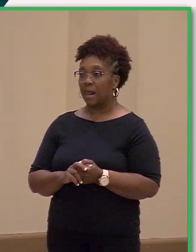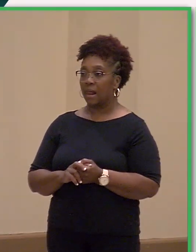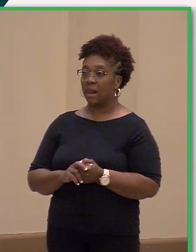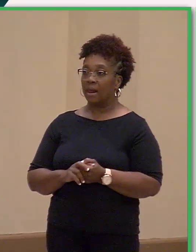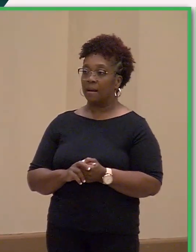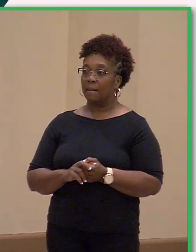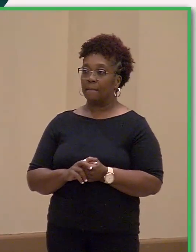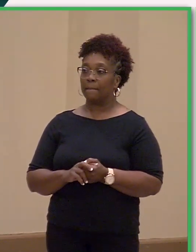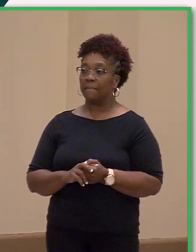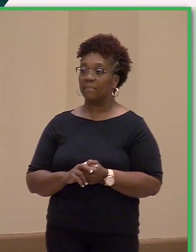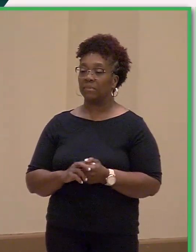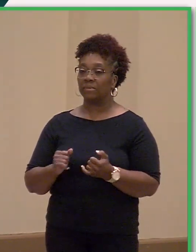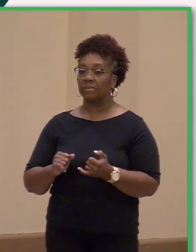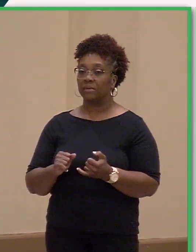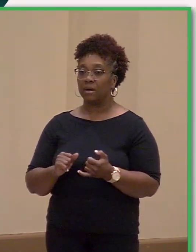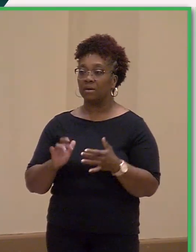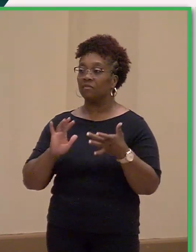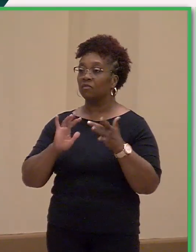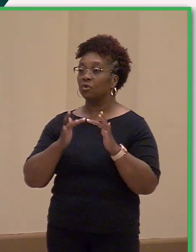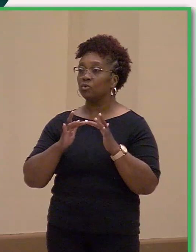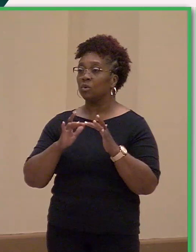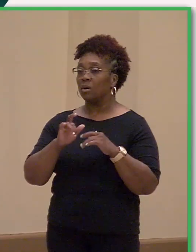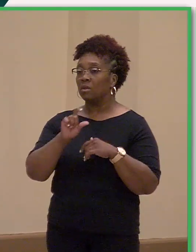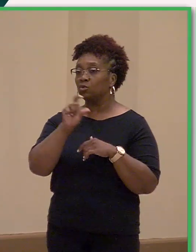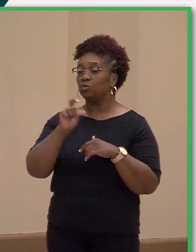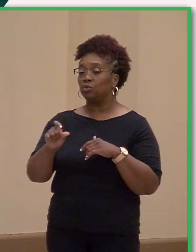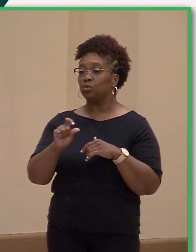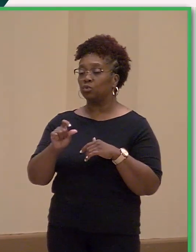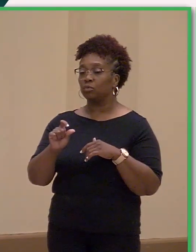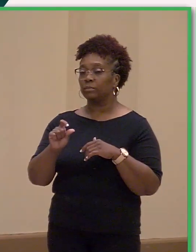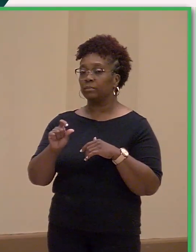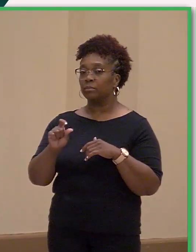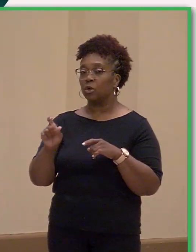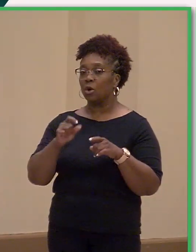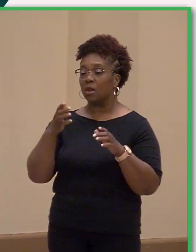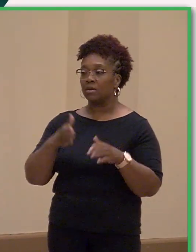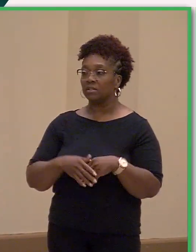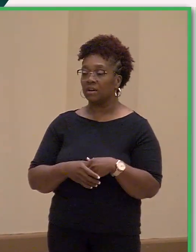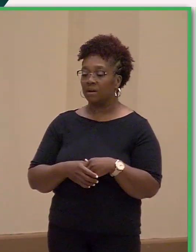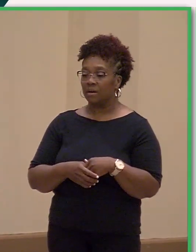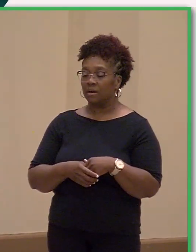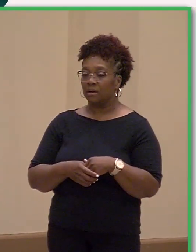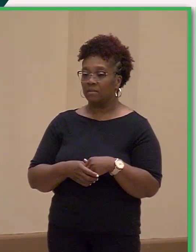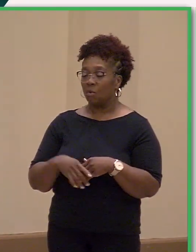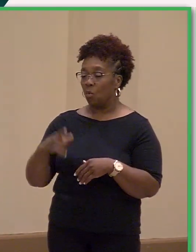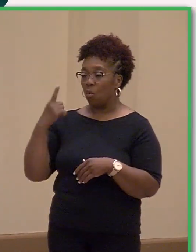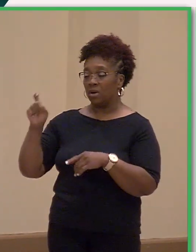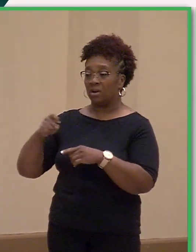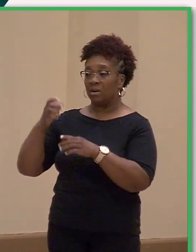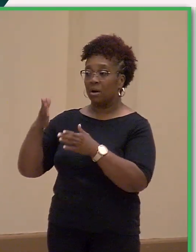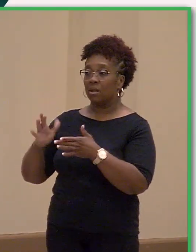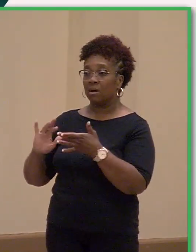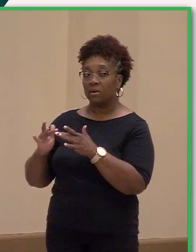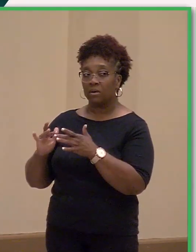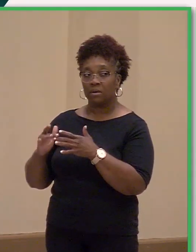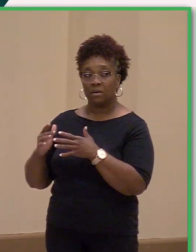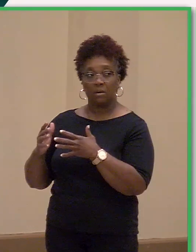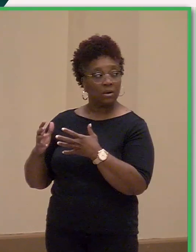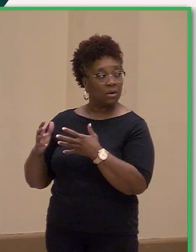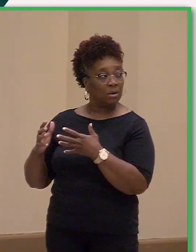All right, we're going to turn to our virtual callers now. Madam President, we have one caller online who would like to go in